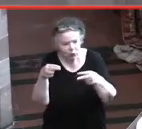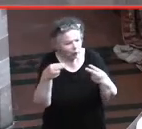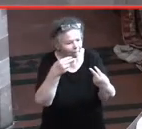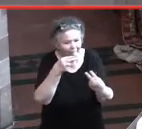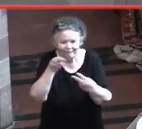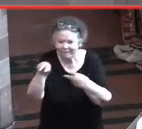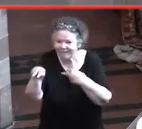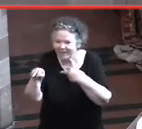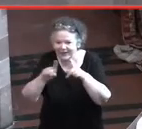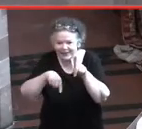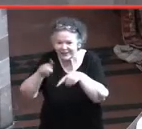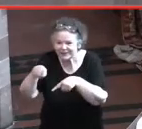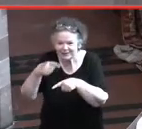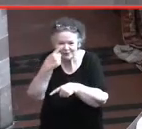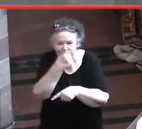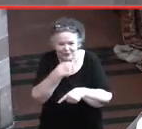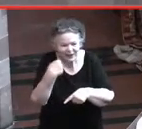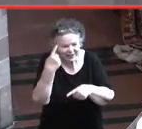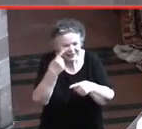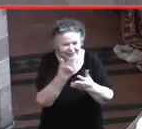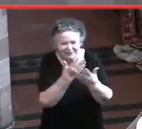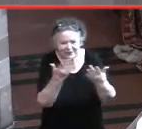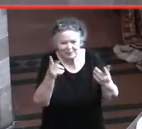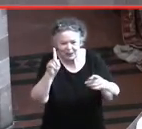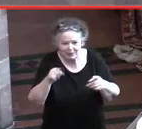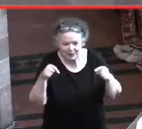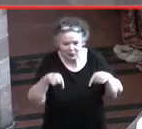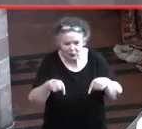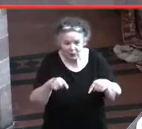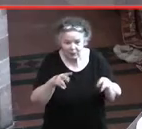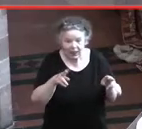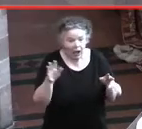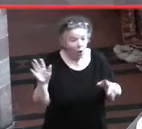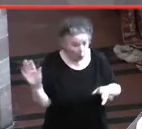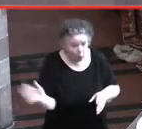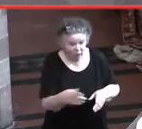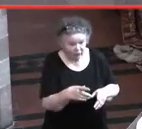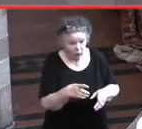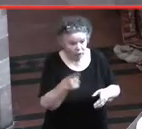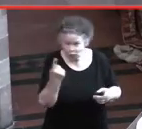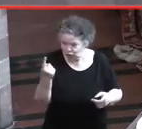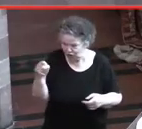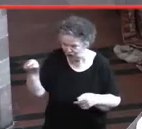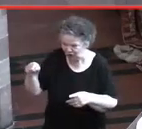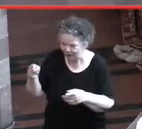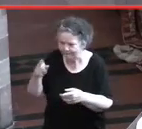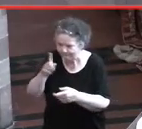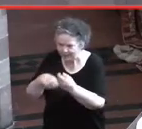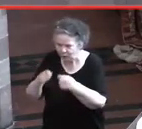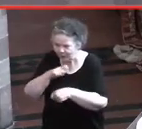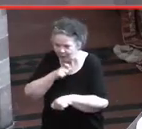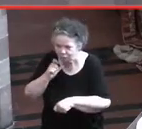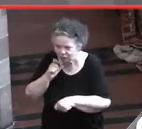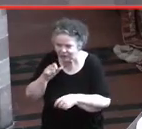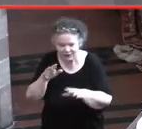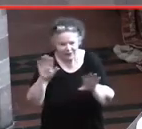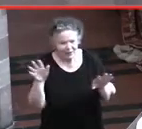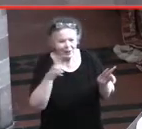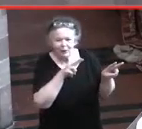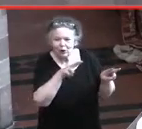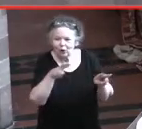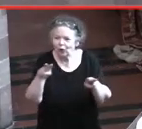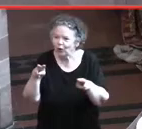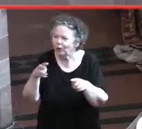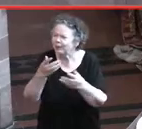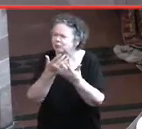these beautiful faces of this gathered congregation. I invite you all to do this, to look around at these wonderful children of